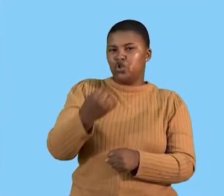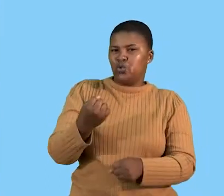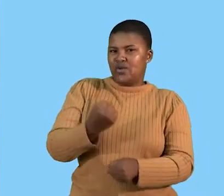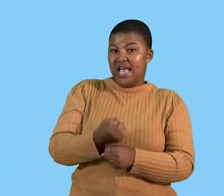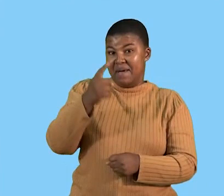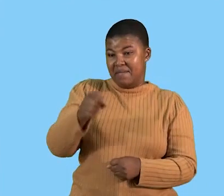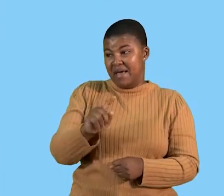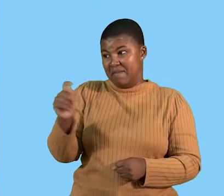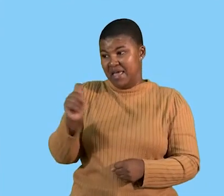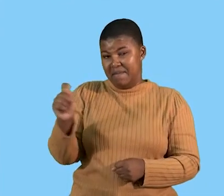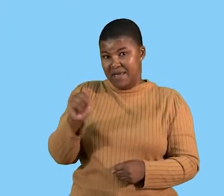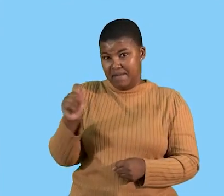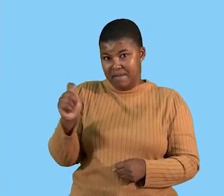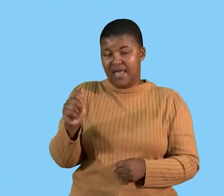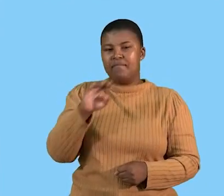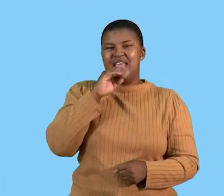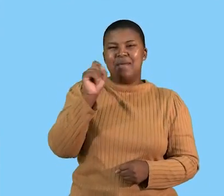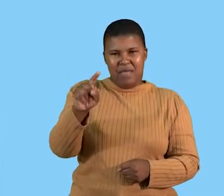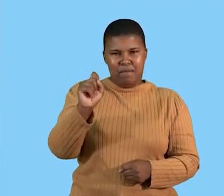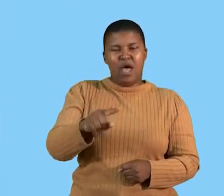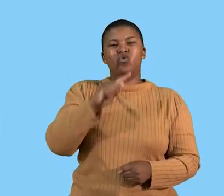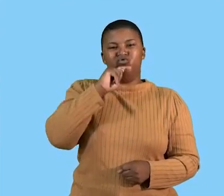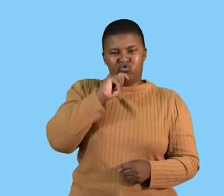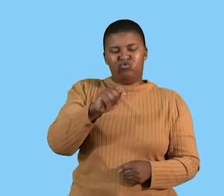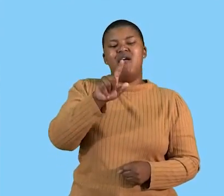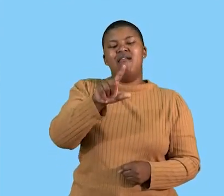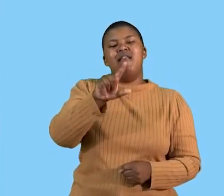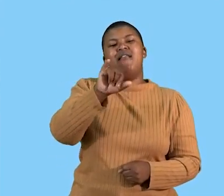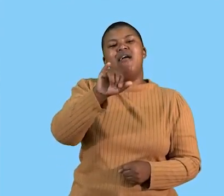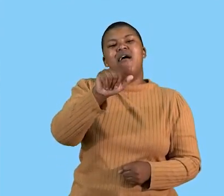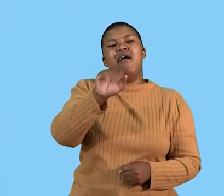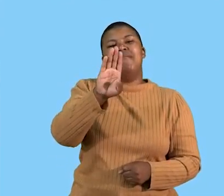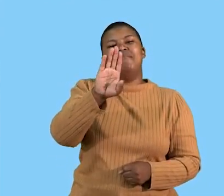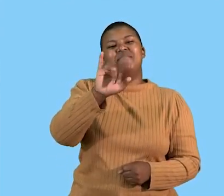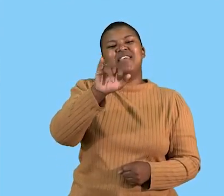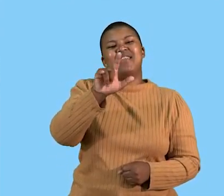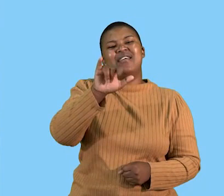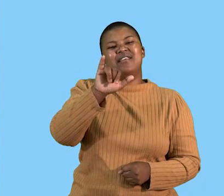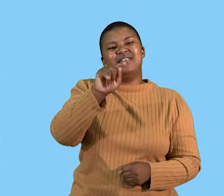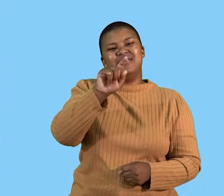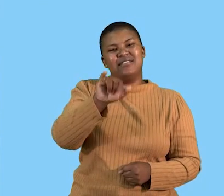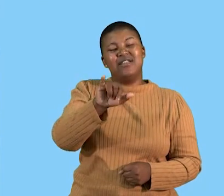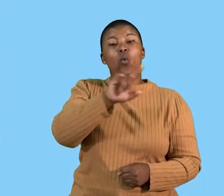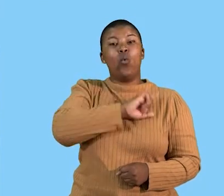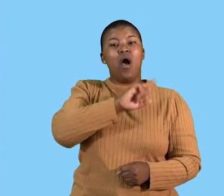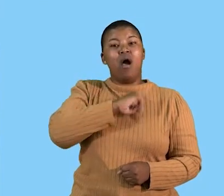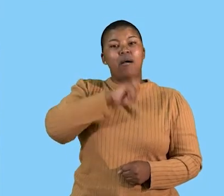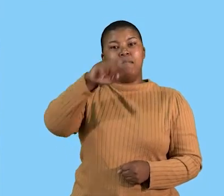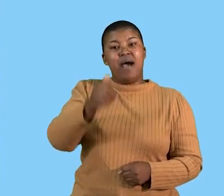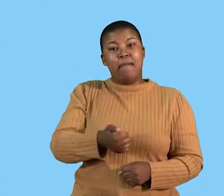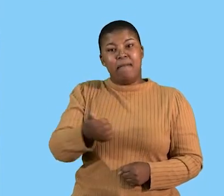or 2 years, we see this as a liability because we also have to